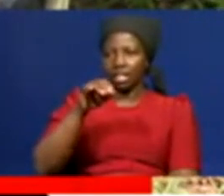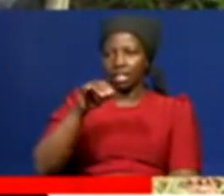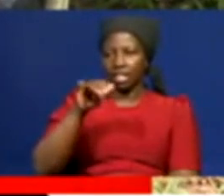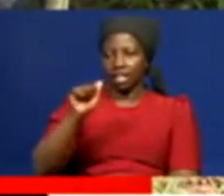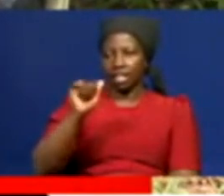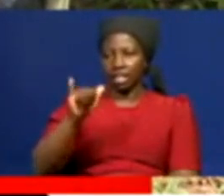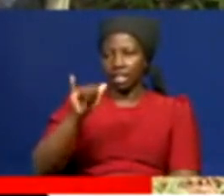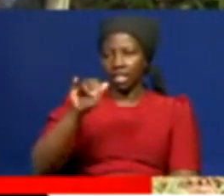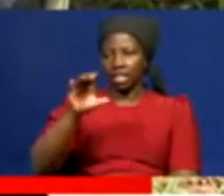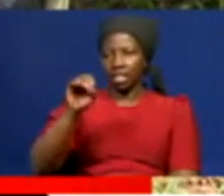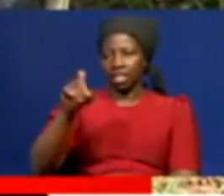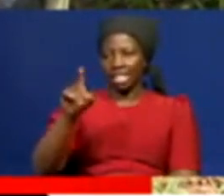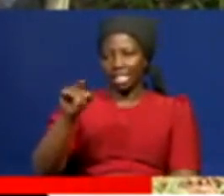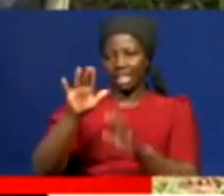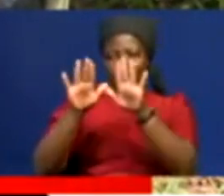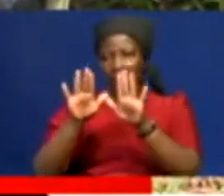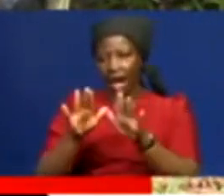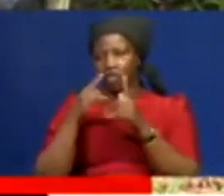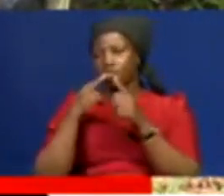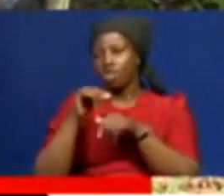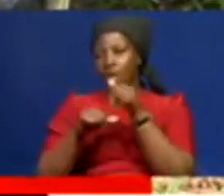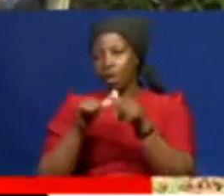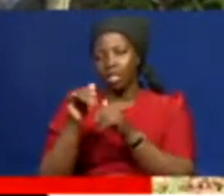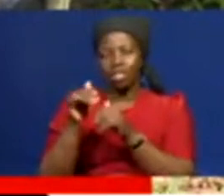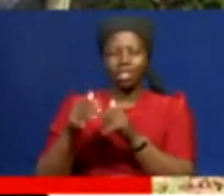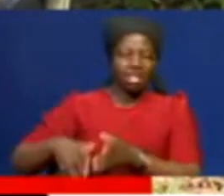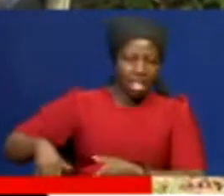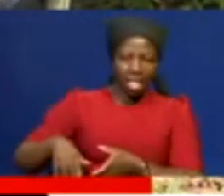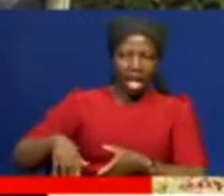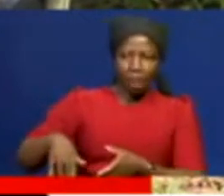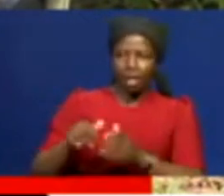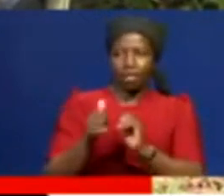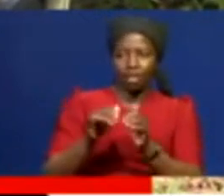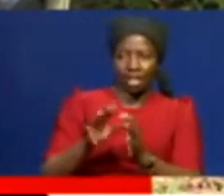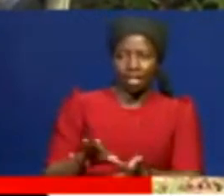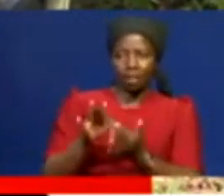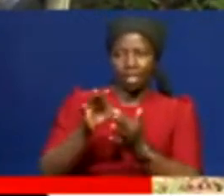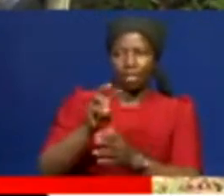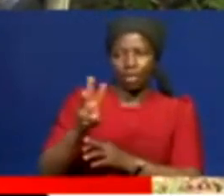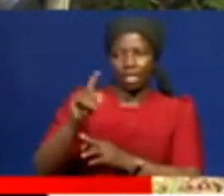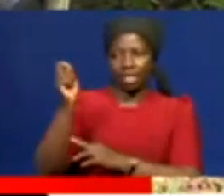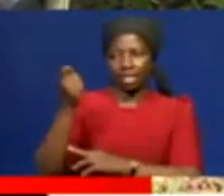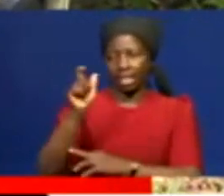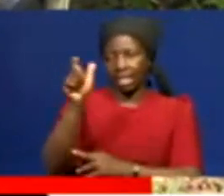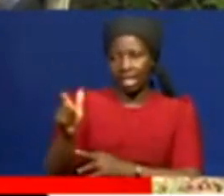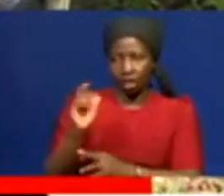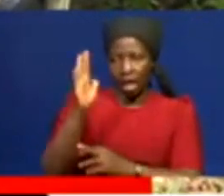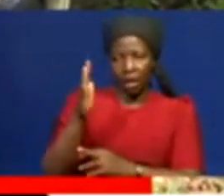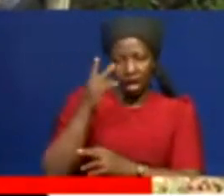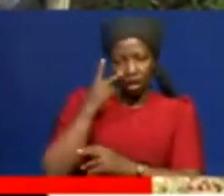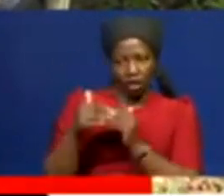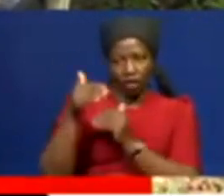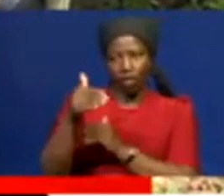wonderful conversation regarding the rugby sport, especially in the Western Kenya region. And we'll be looking to forward to